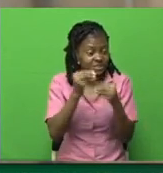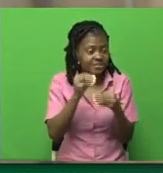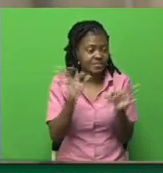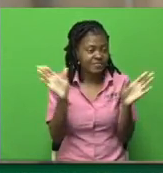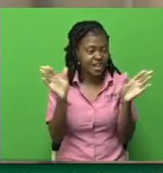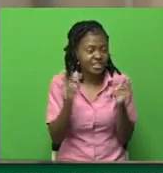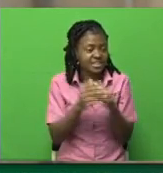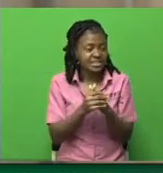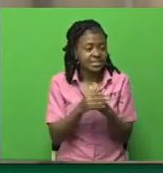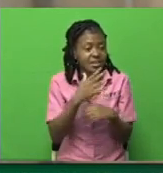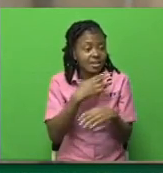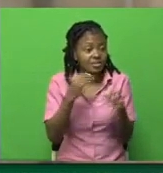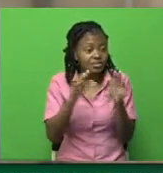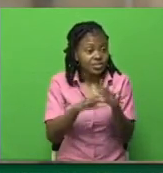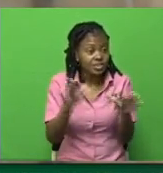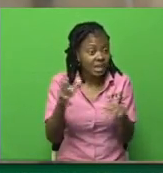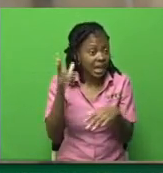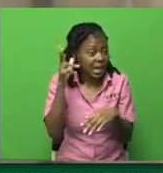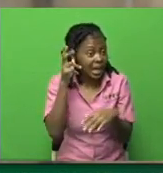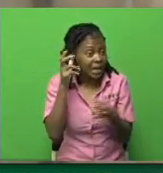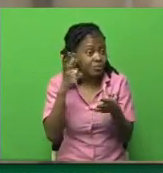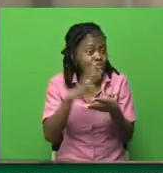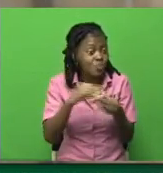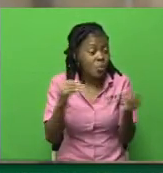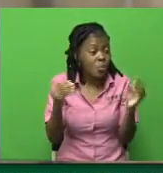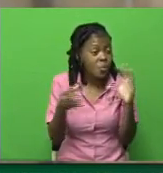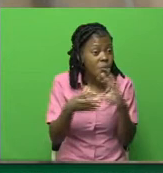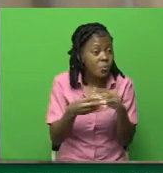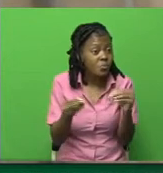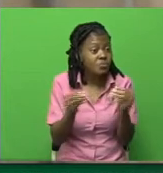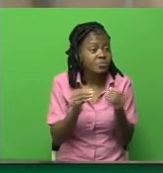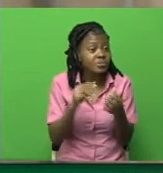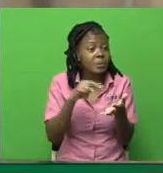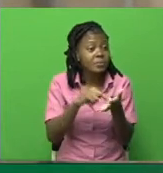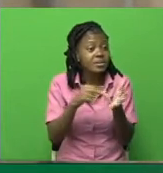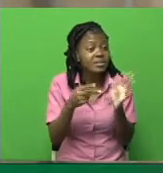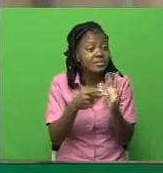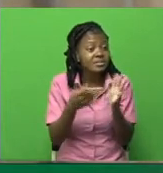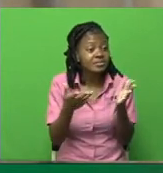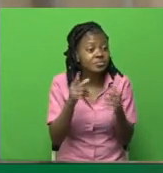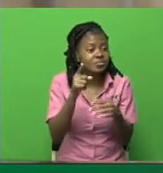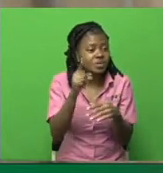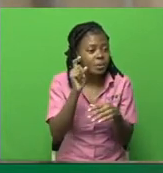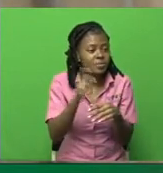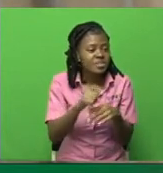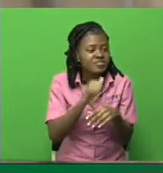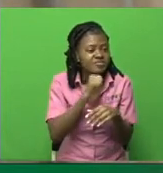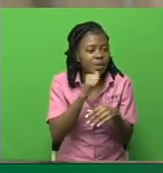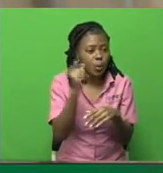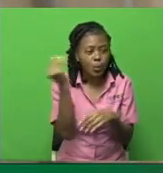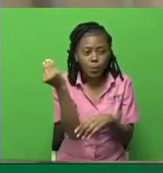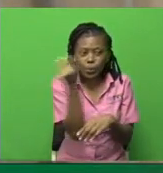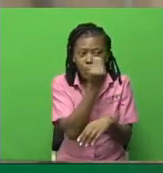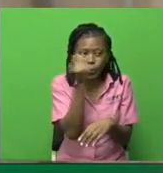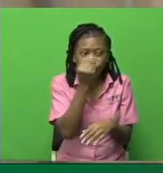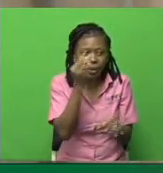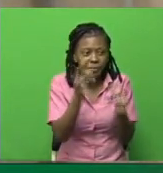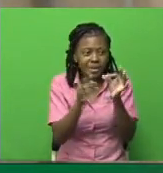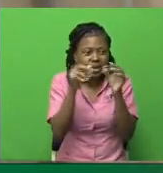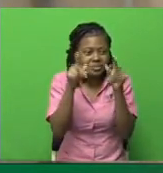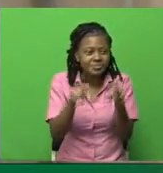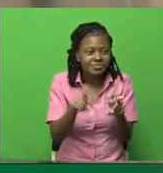story read to idle silly flattering Woods I pray you never give ahead